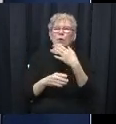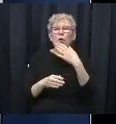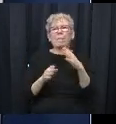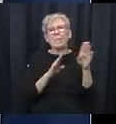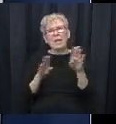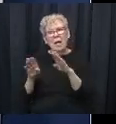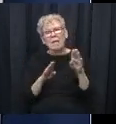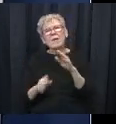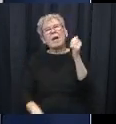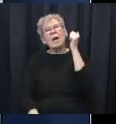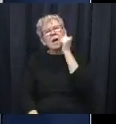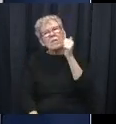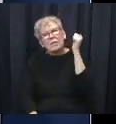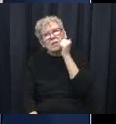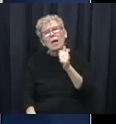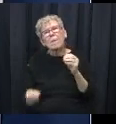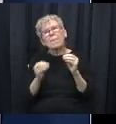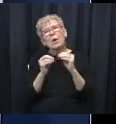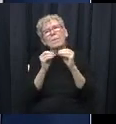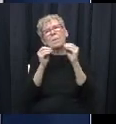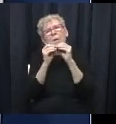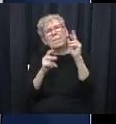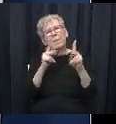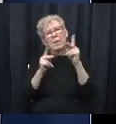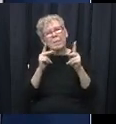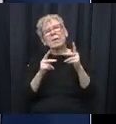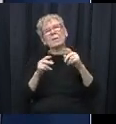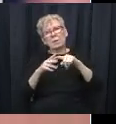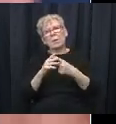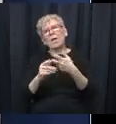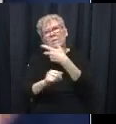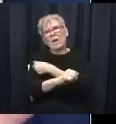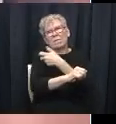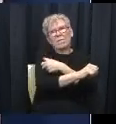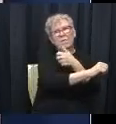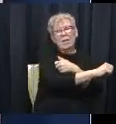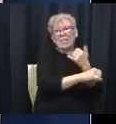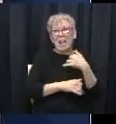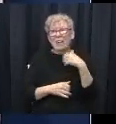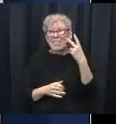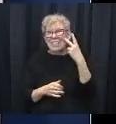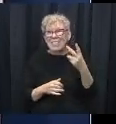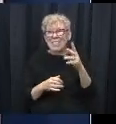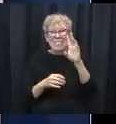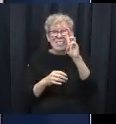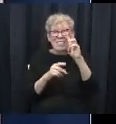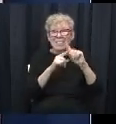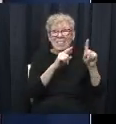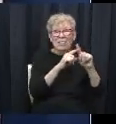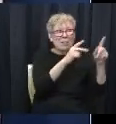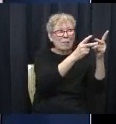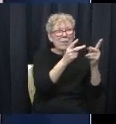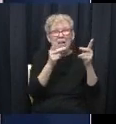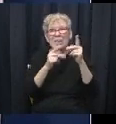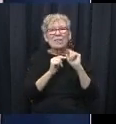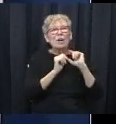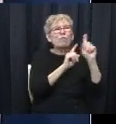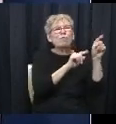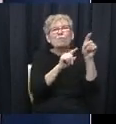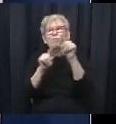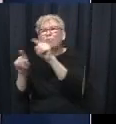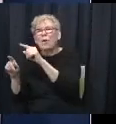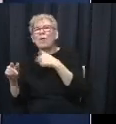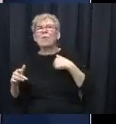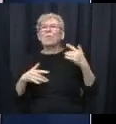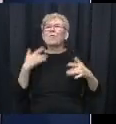I'll be visiting more soon. It's wonderful to see when people 70 up are getting that first shot. Now some are even getting their second shot. The difference it